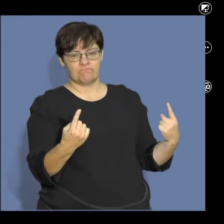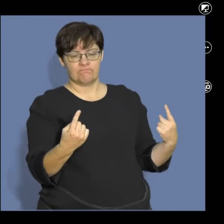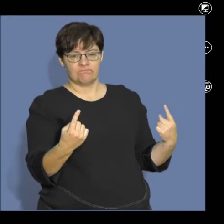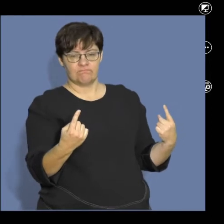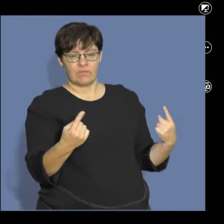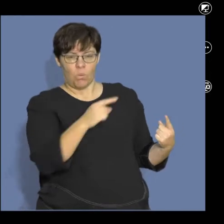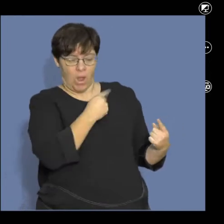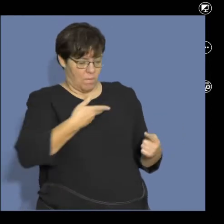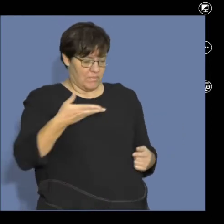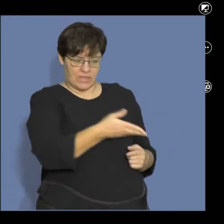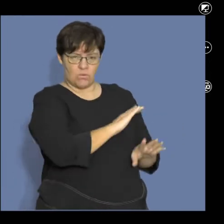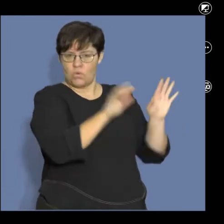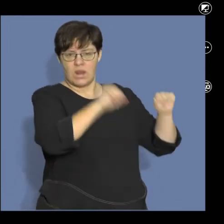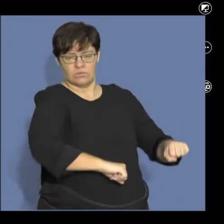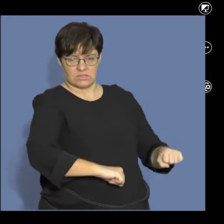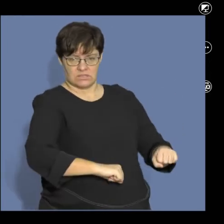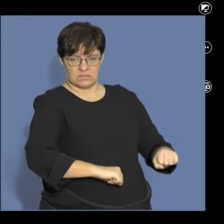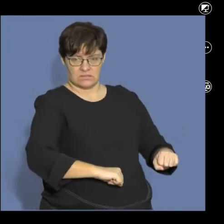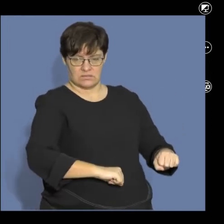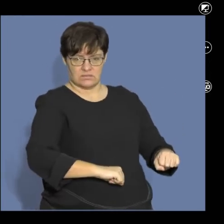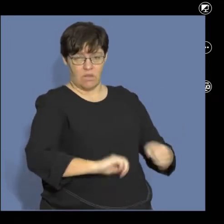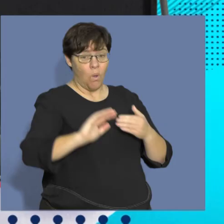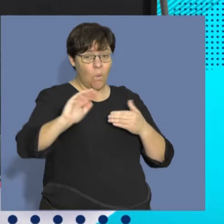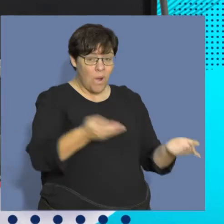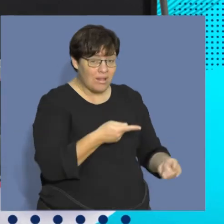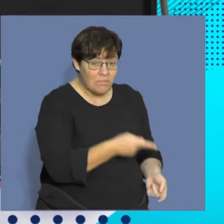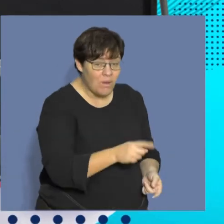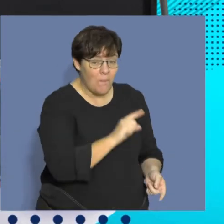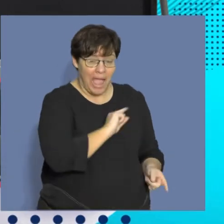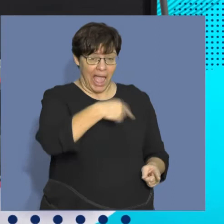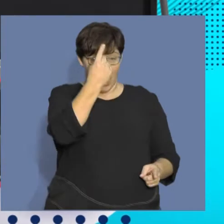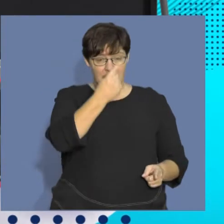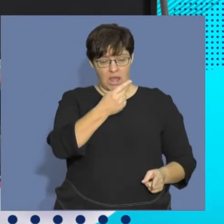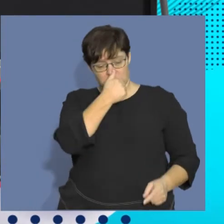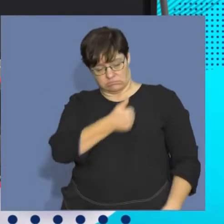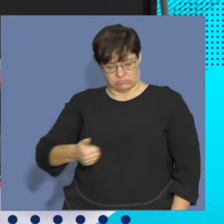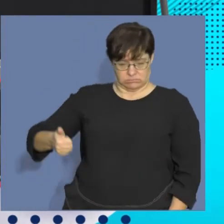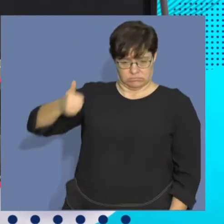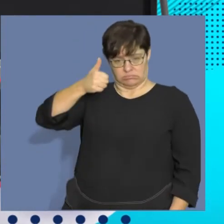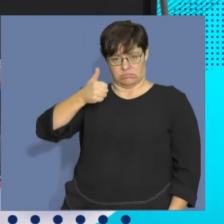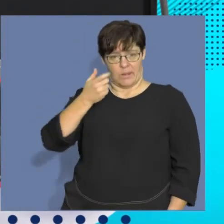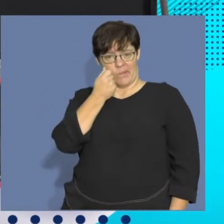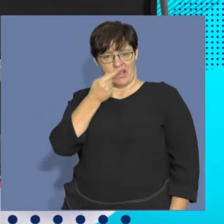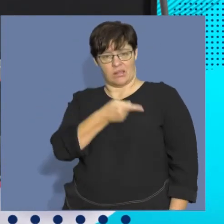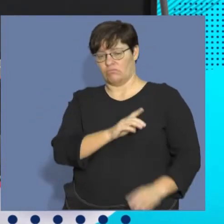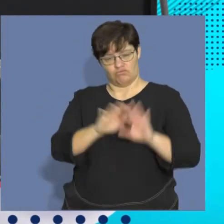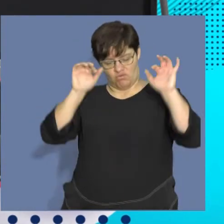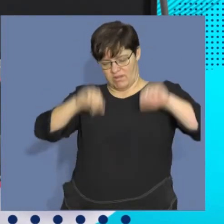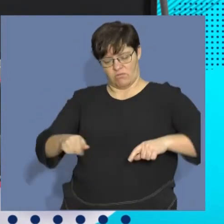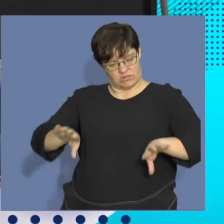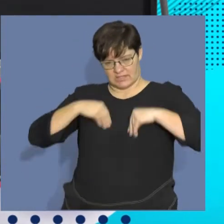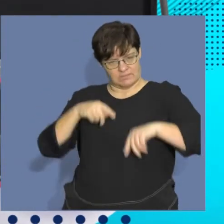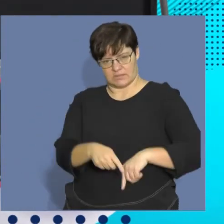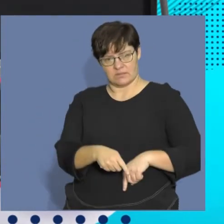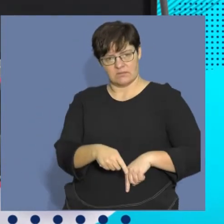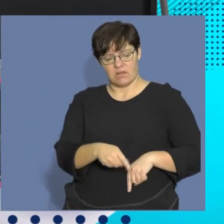has to leave the population because it's not welcome there by the other